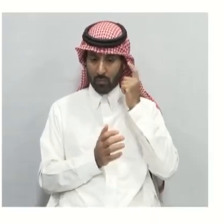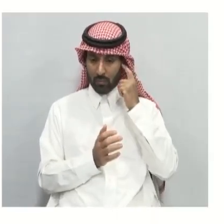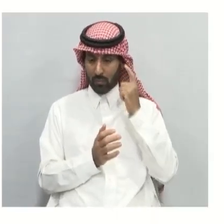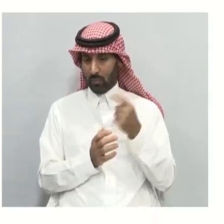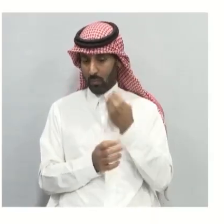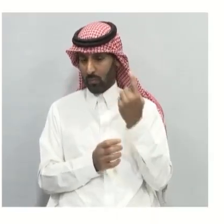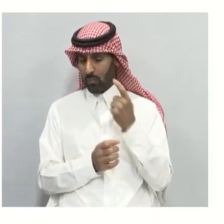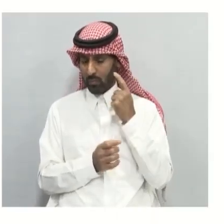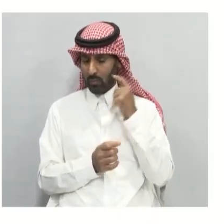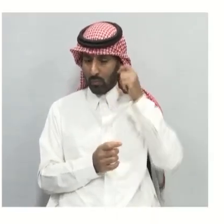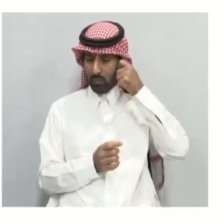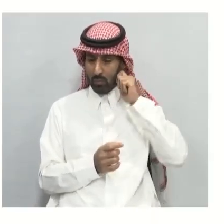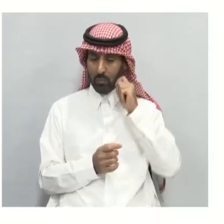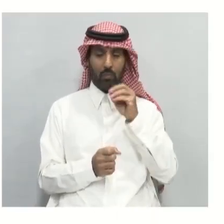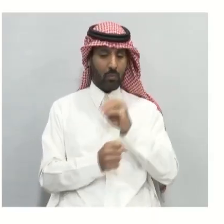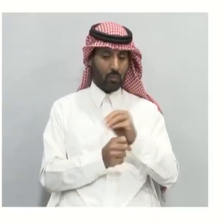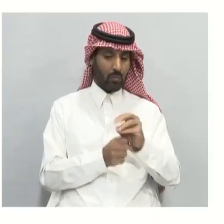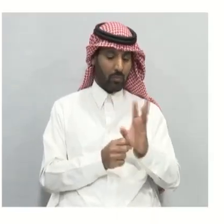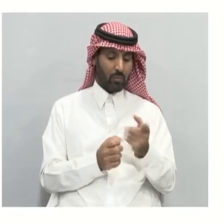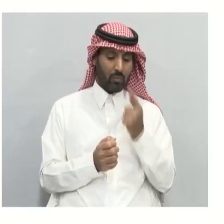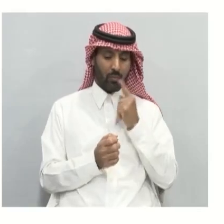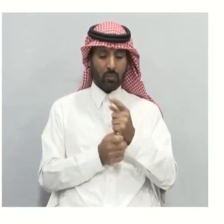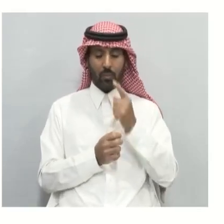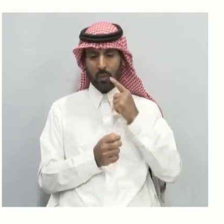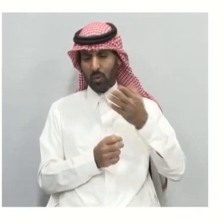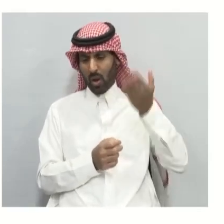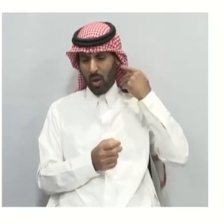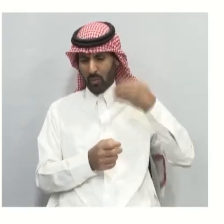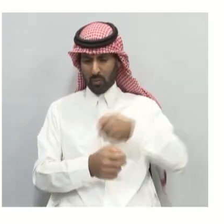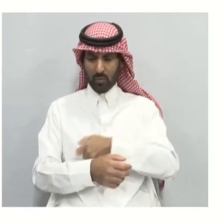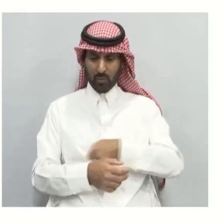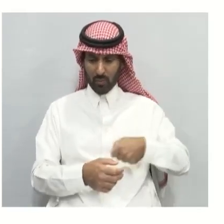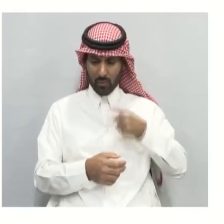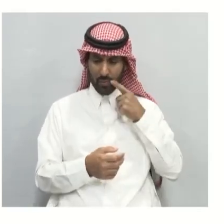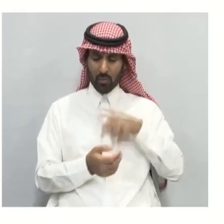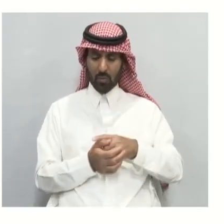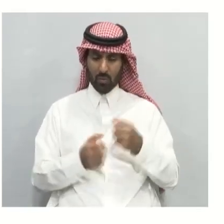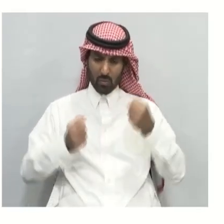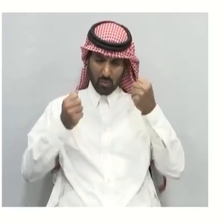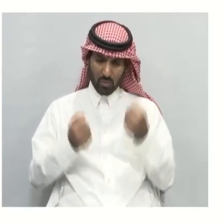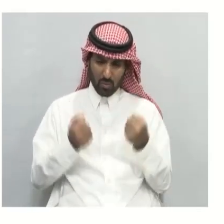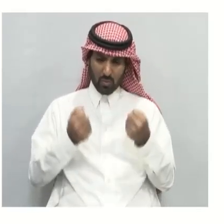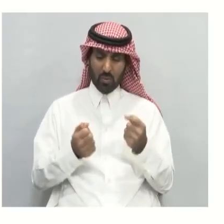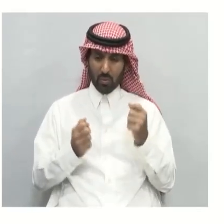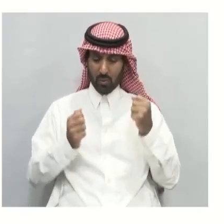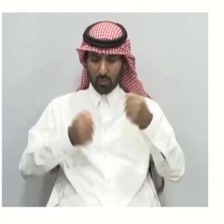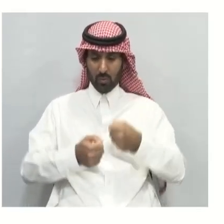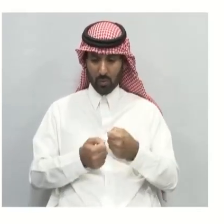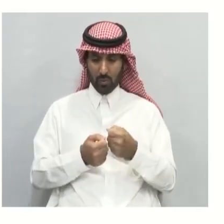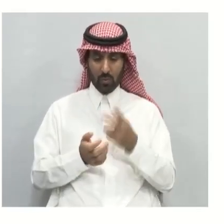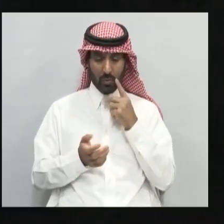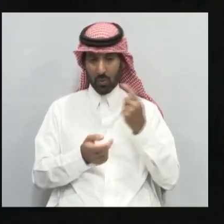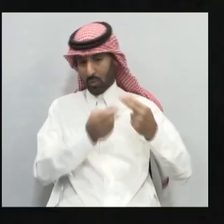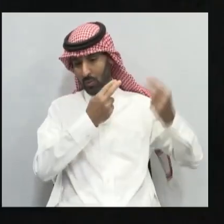might tell us a thing more. The Sumerians couldn't have moved heavy loads. So depending on